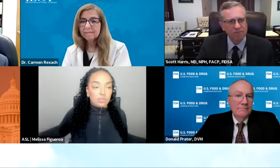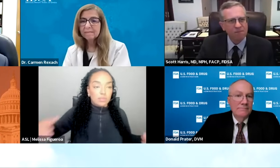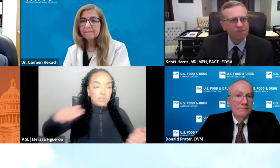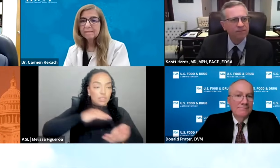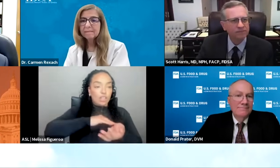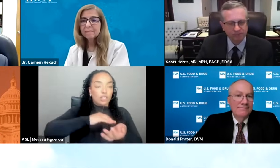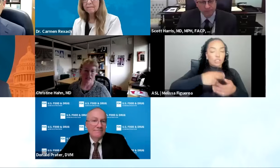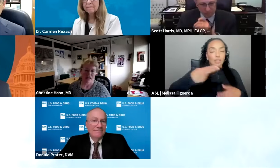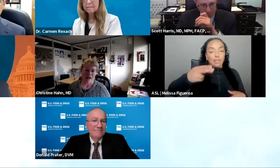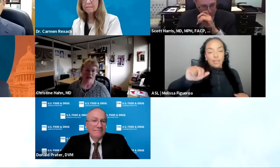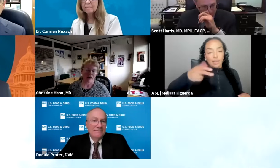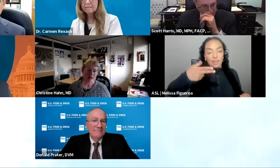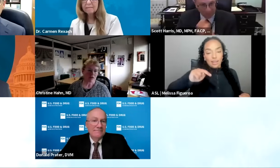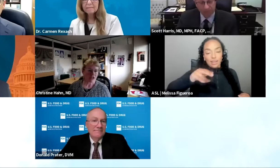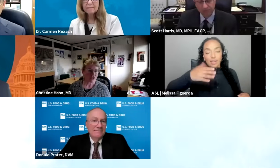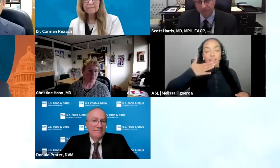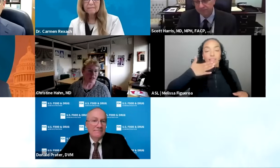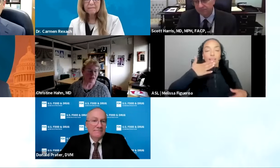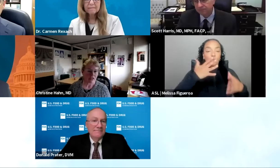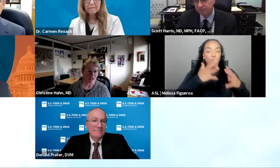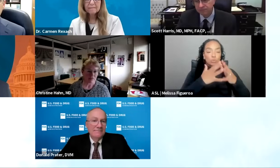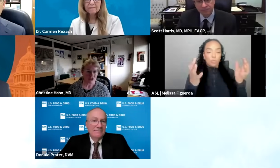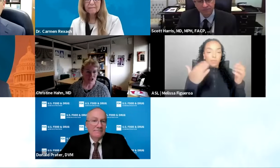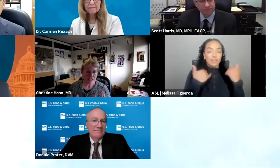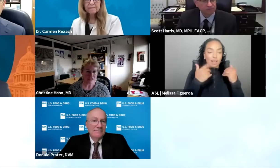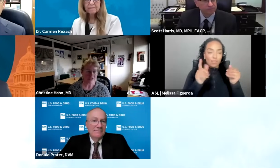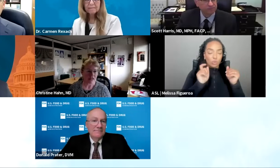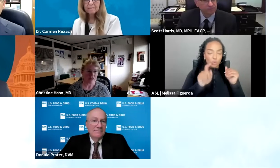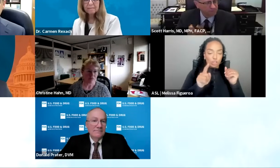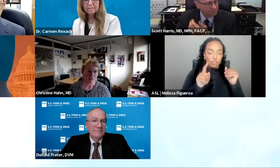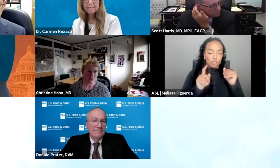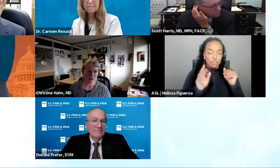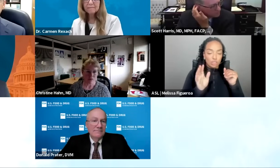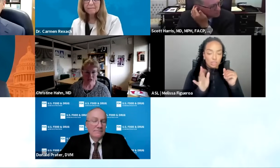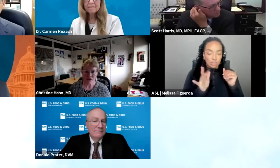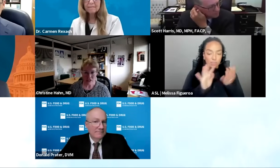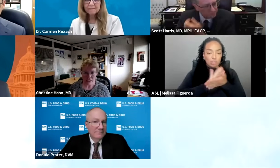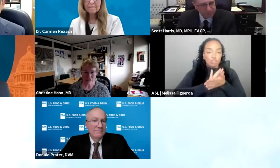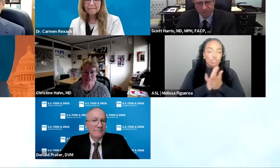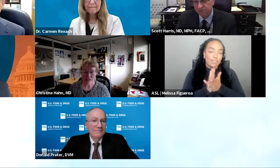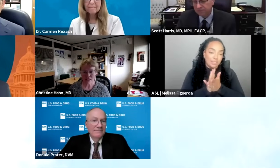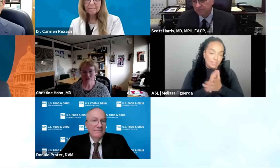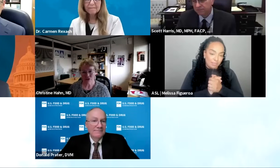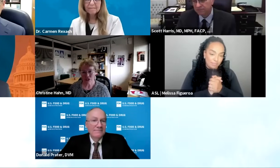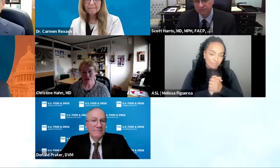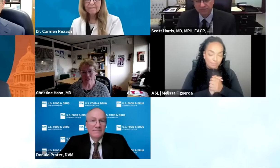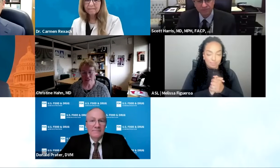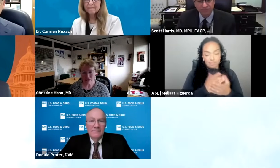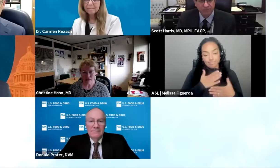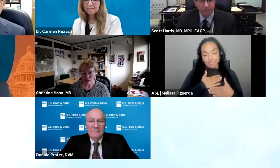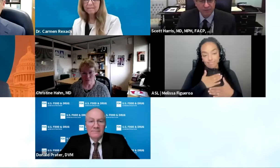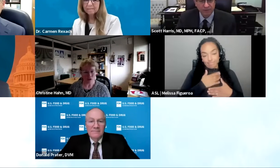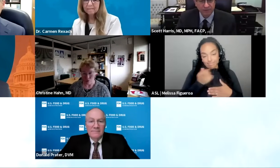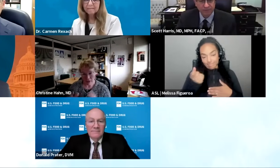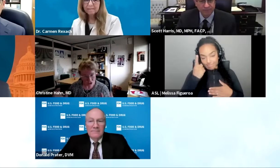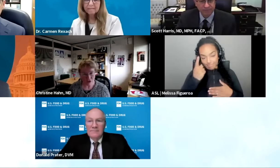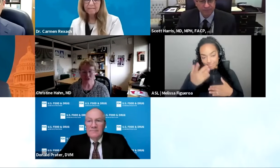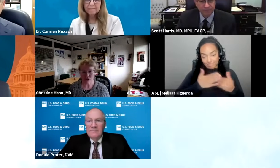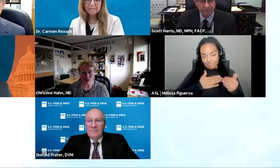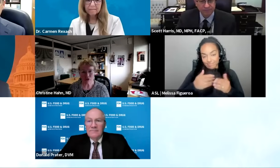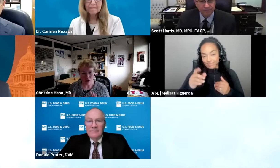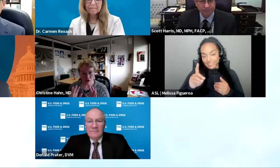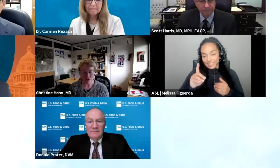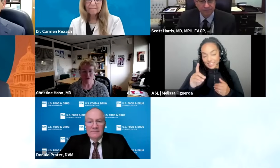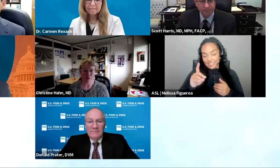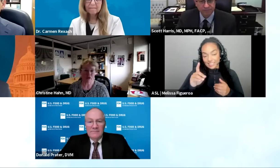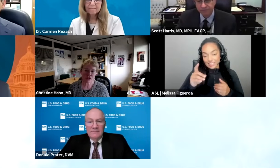Yeah, thank you so much. I have a question about cheeses. My understanding is that even dairies that are, pasteurize